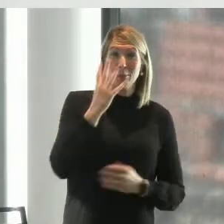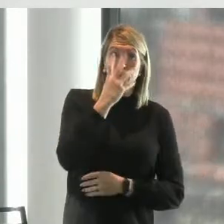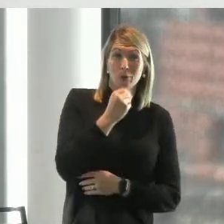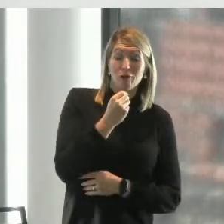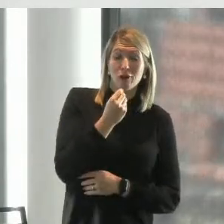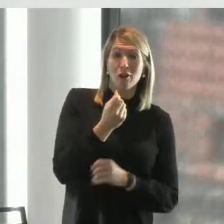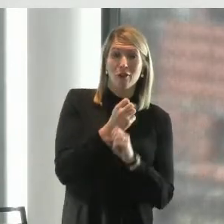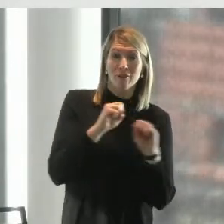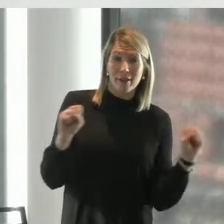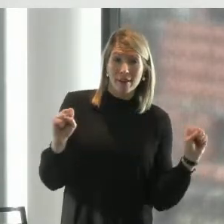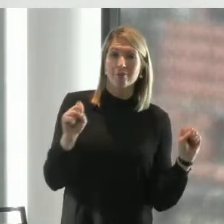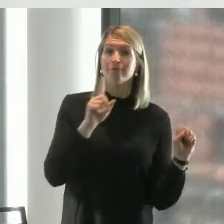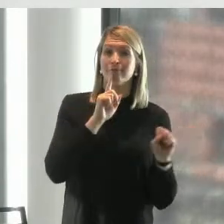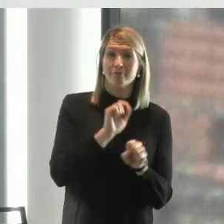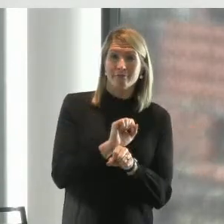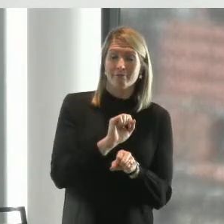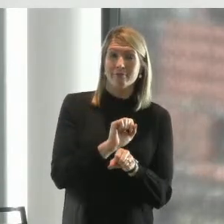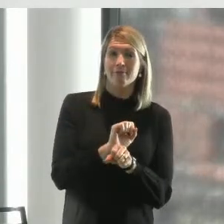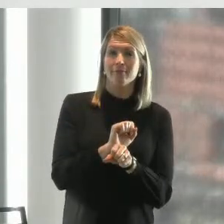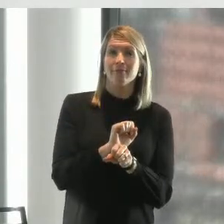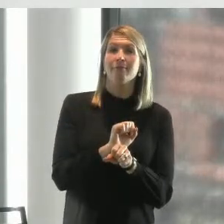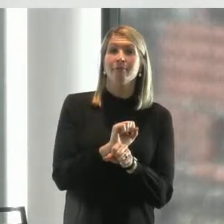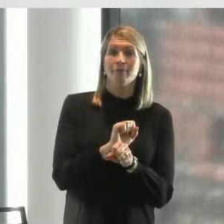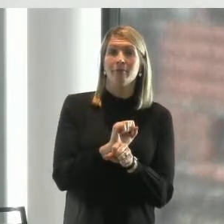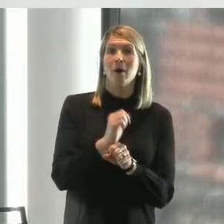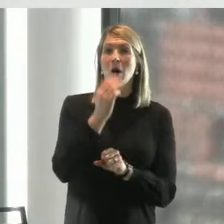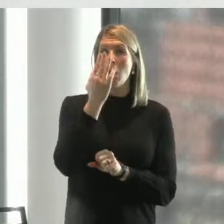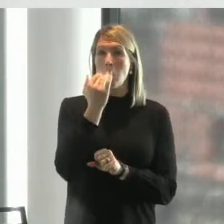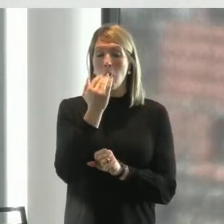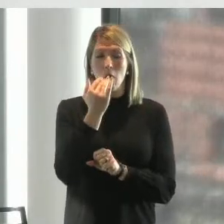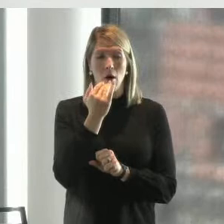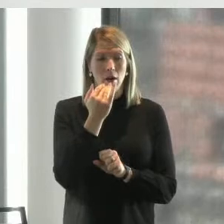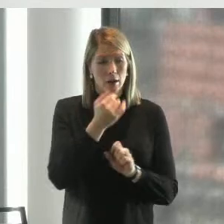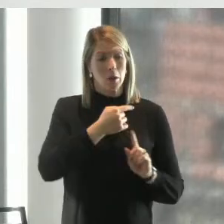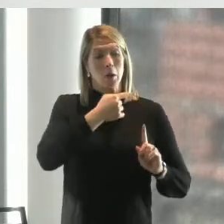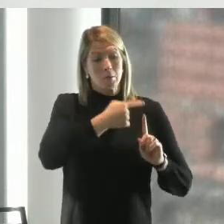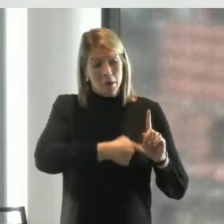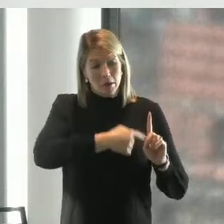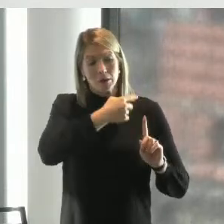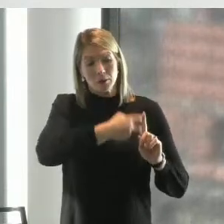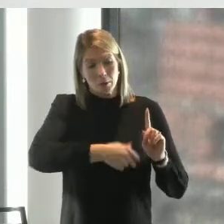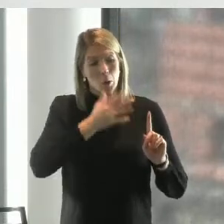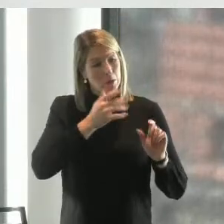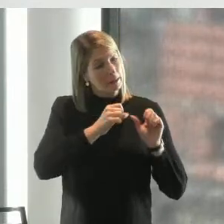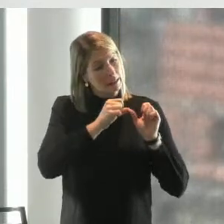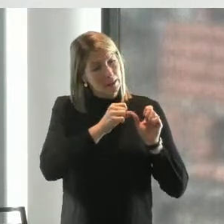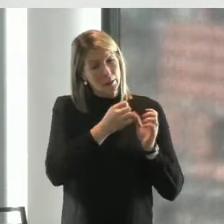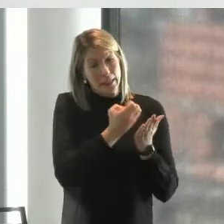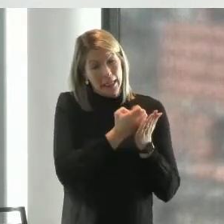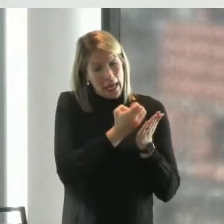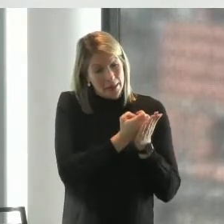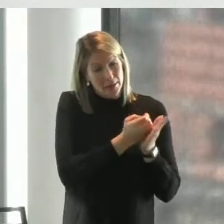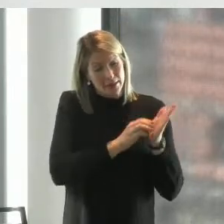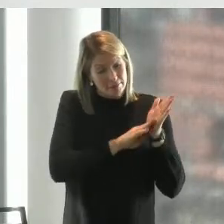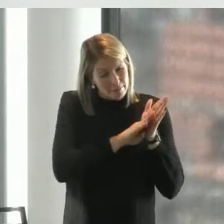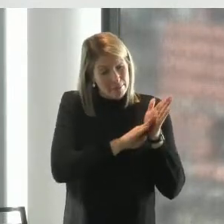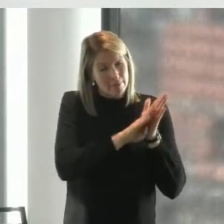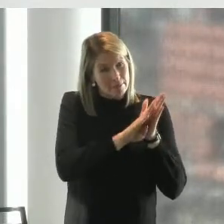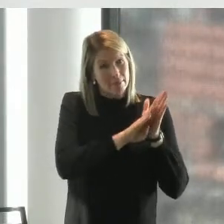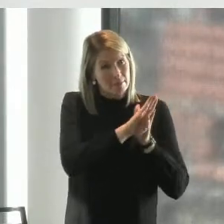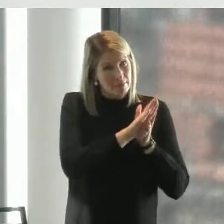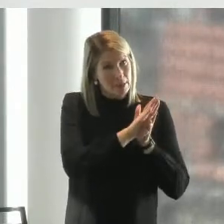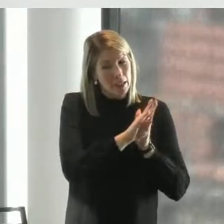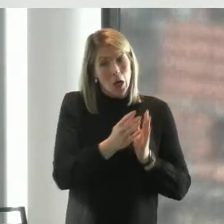the months and years to come, as we work towards social and economic recovery, immigration will play a key